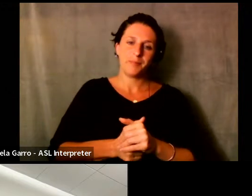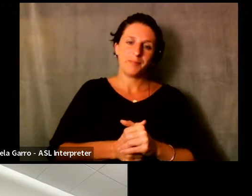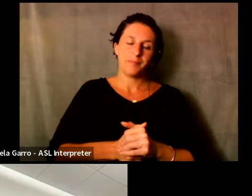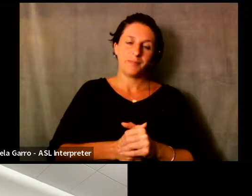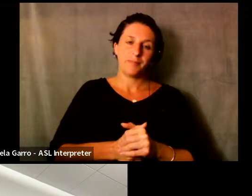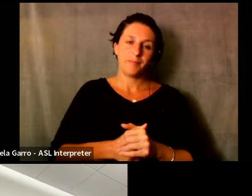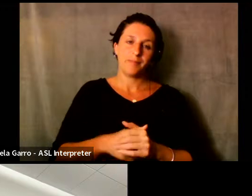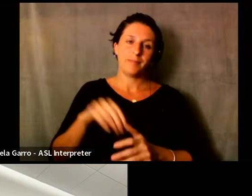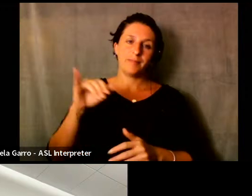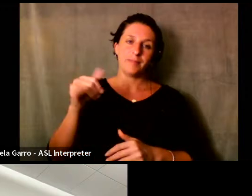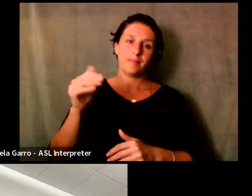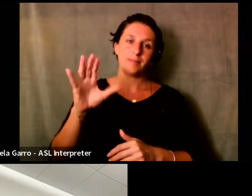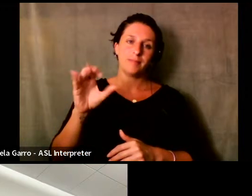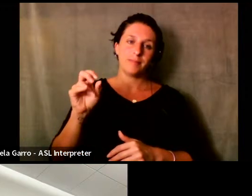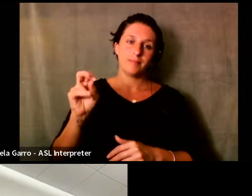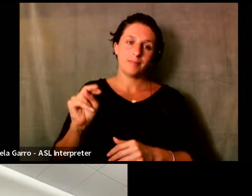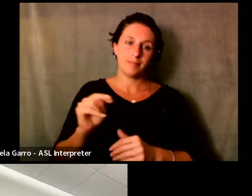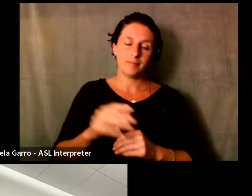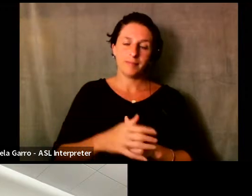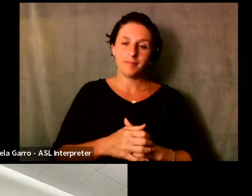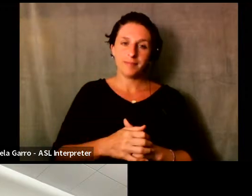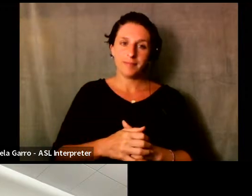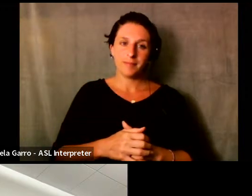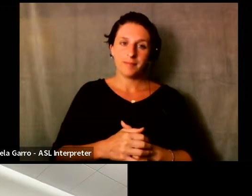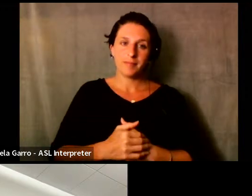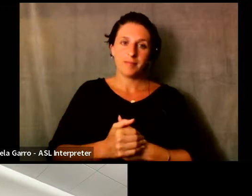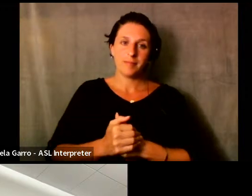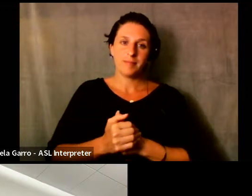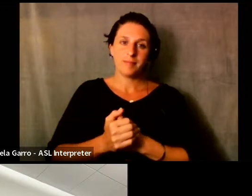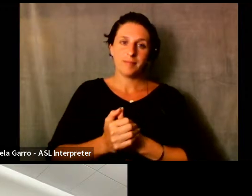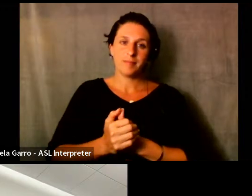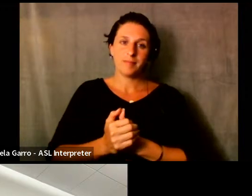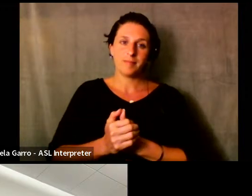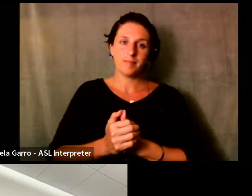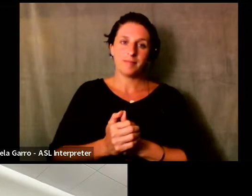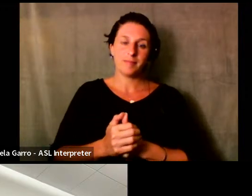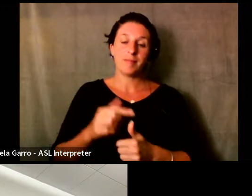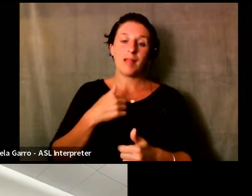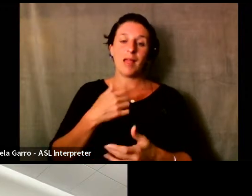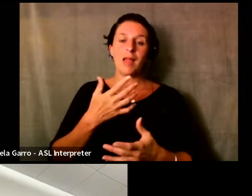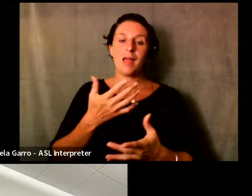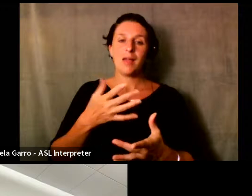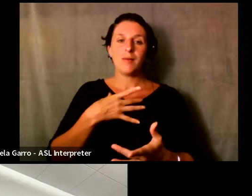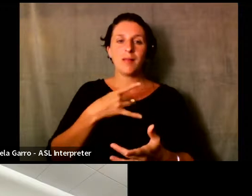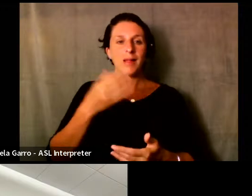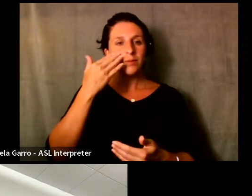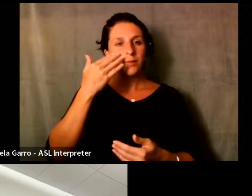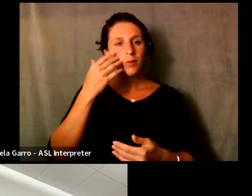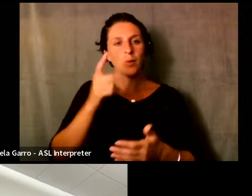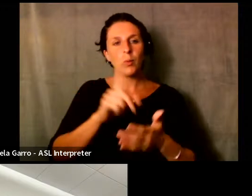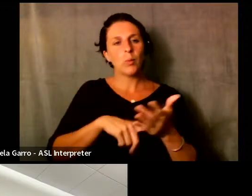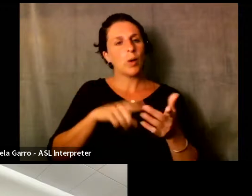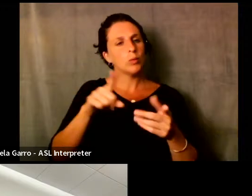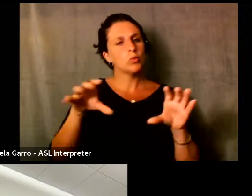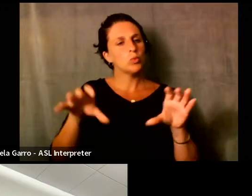Trustee Jacobson. I would like to know what you're doing